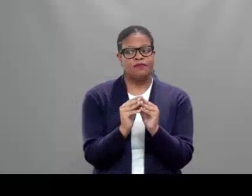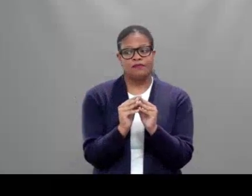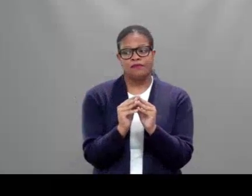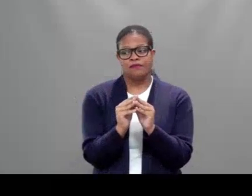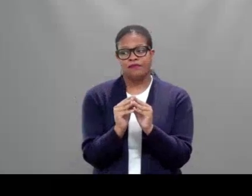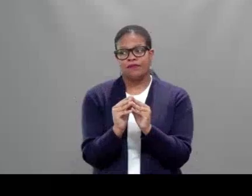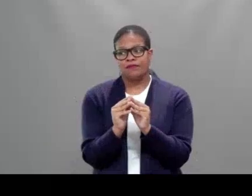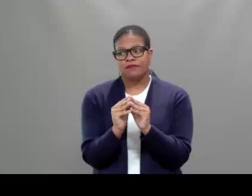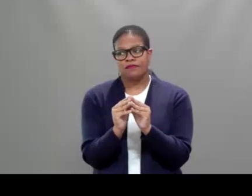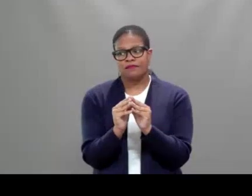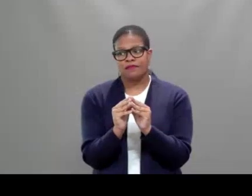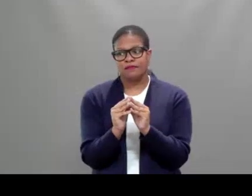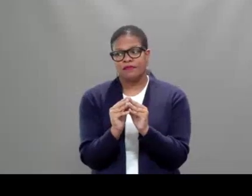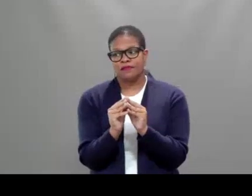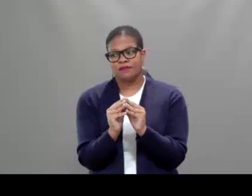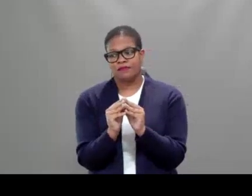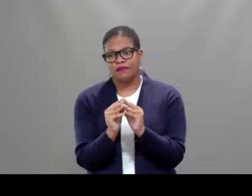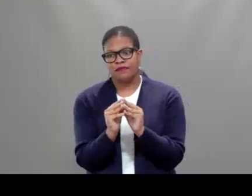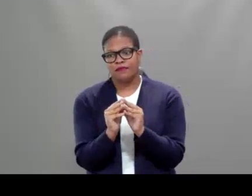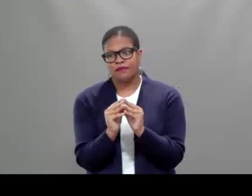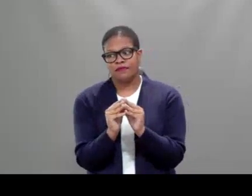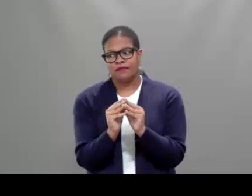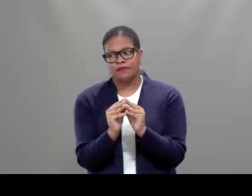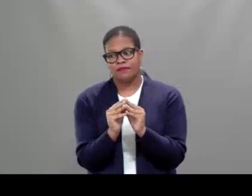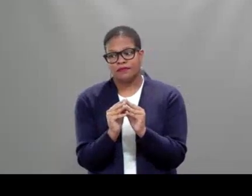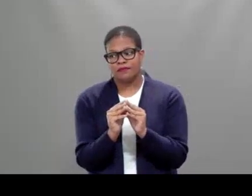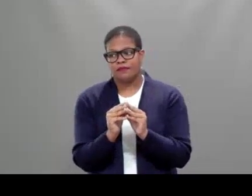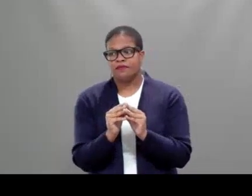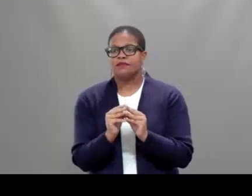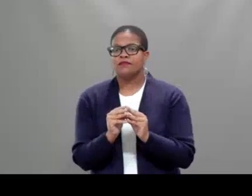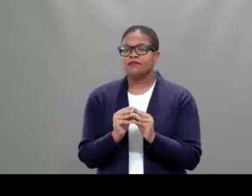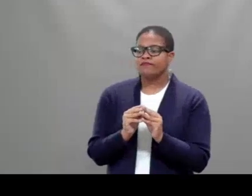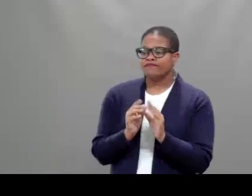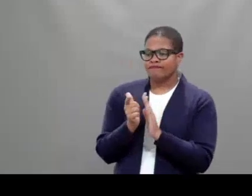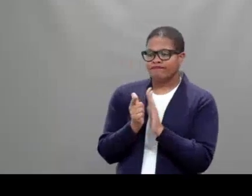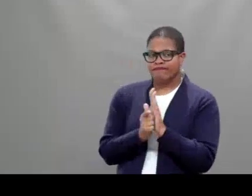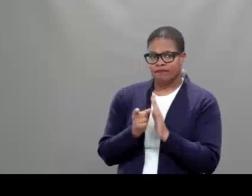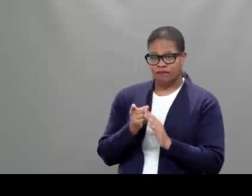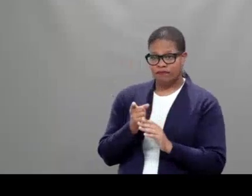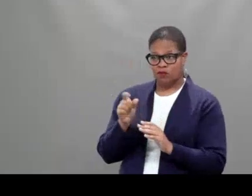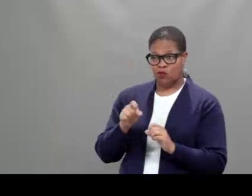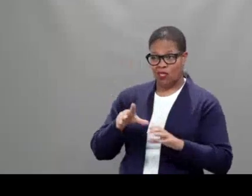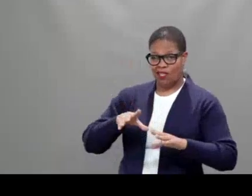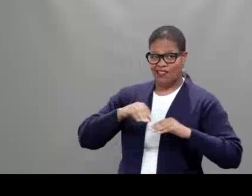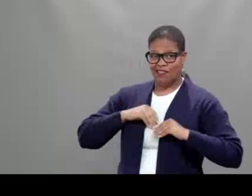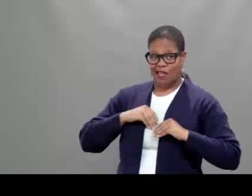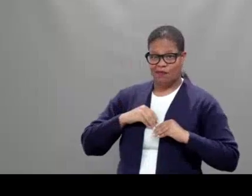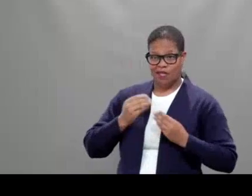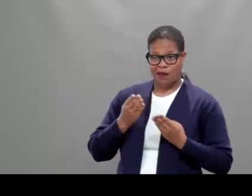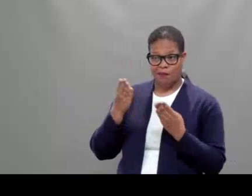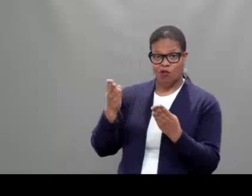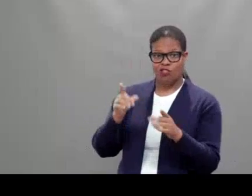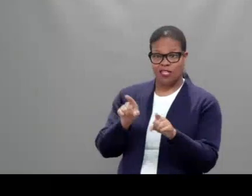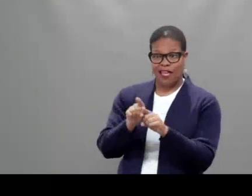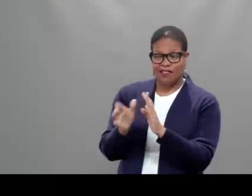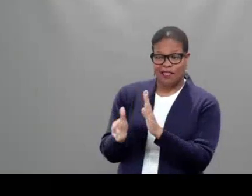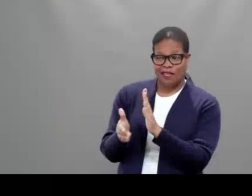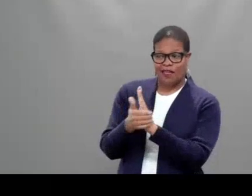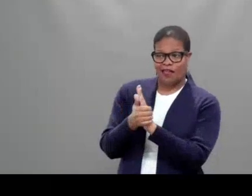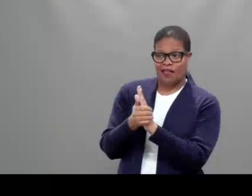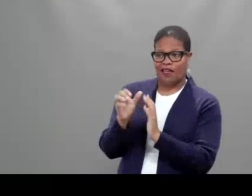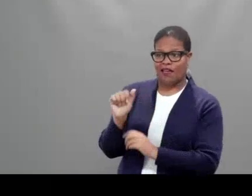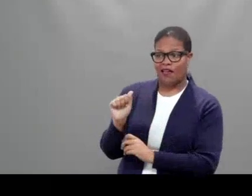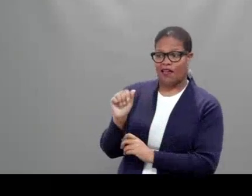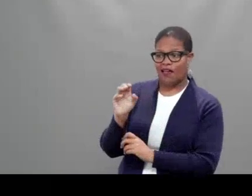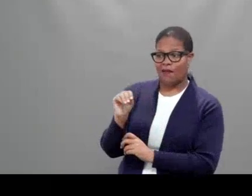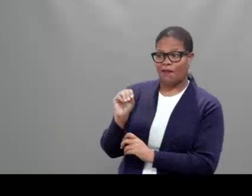So, trying to look at it. And you can accept a motion as amended